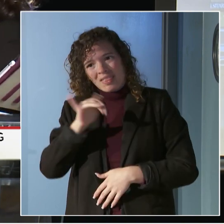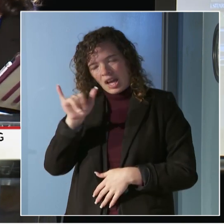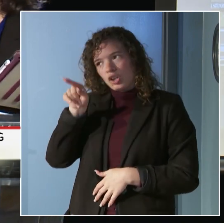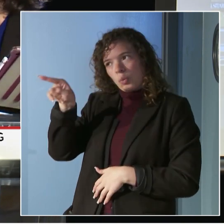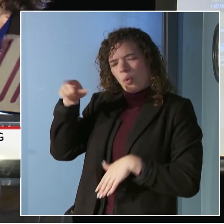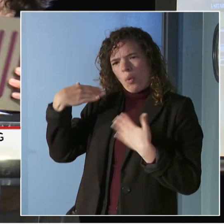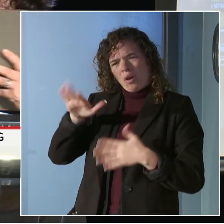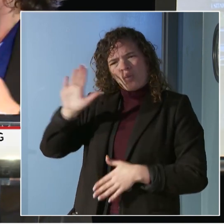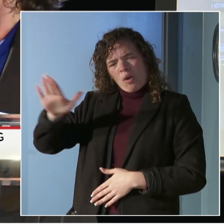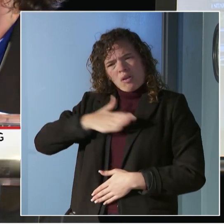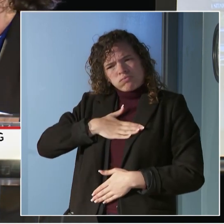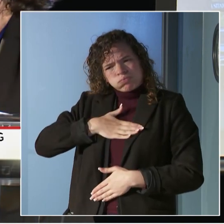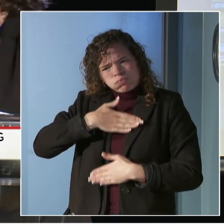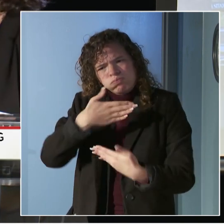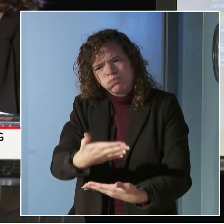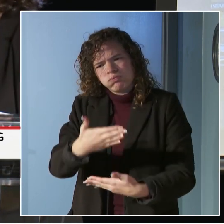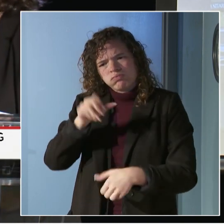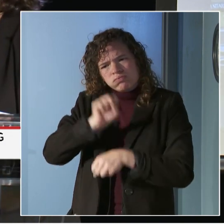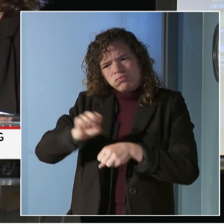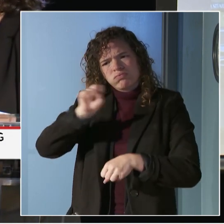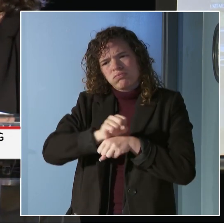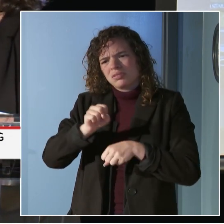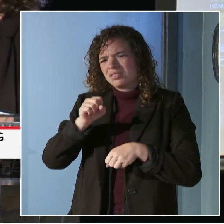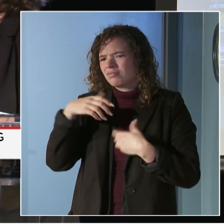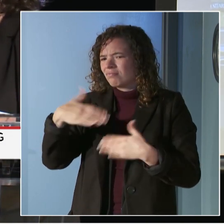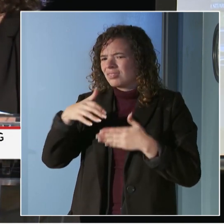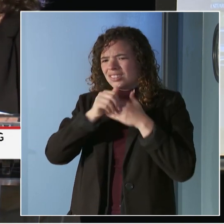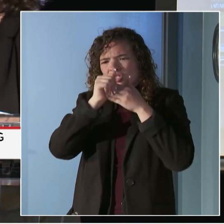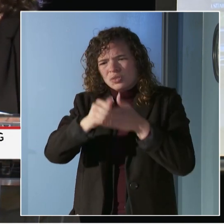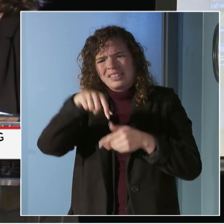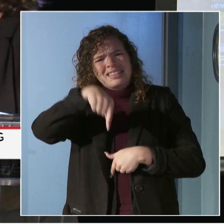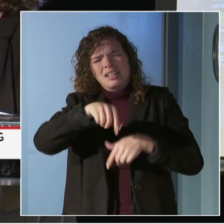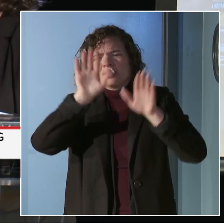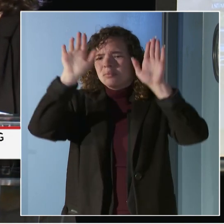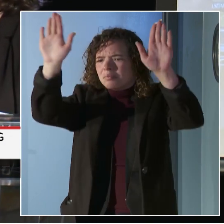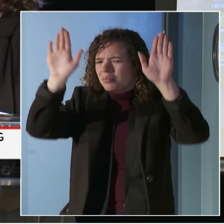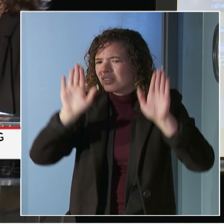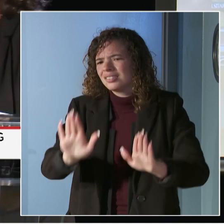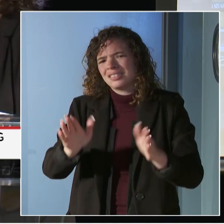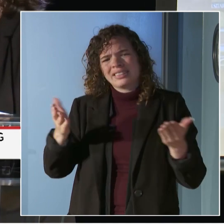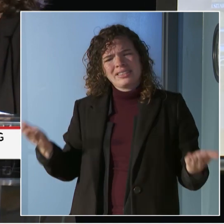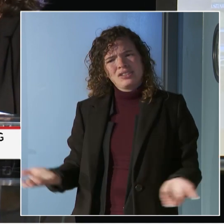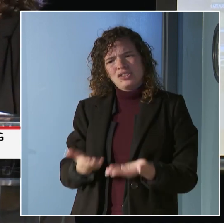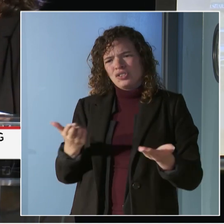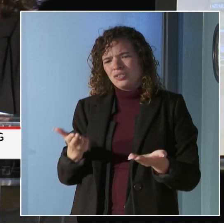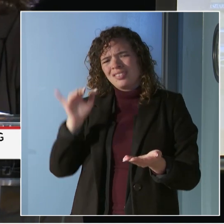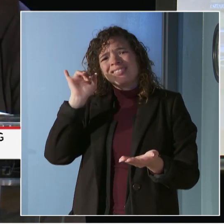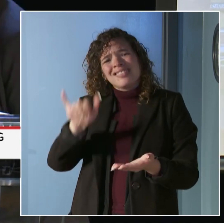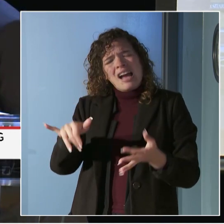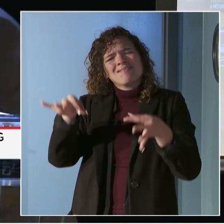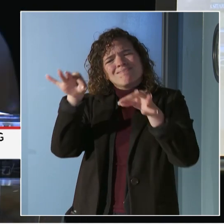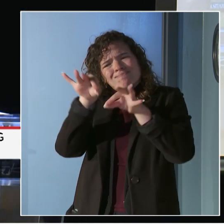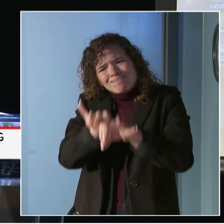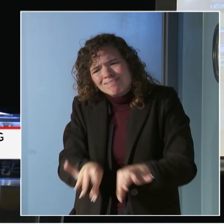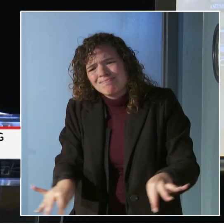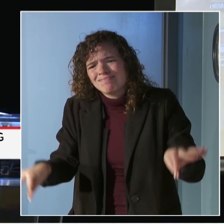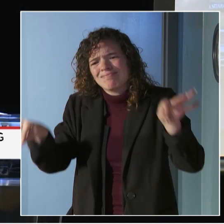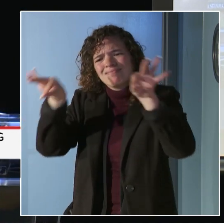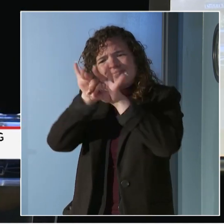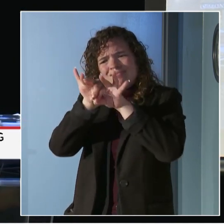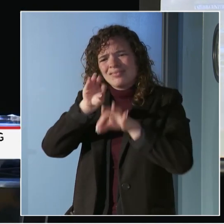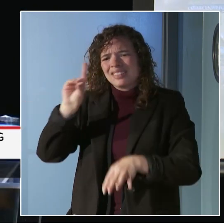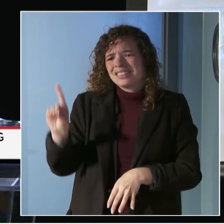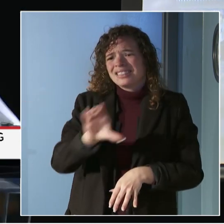anyway, thanks for doing it, and thanks for being such a great leader in this space that is so important to so many Washingtonians. We are an arts city, so we thank you. We are. Thank you. Thank